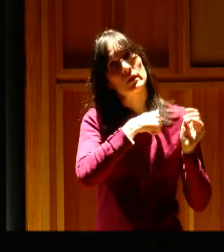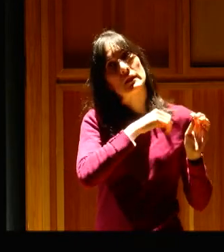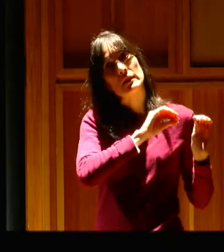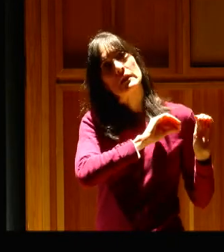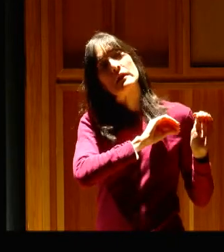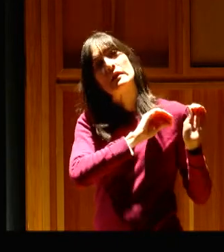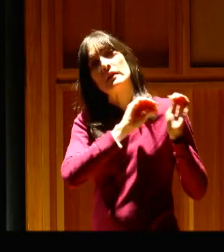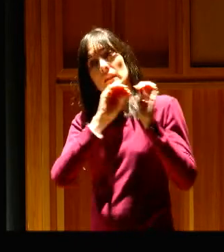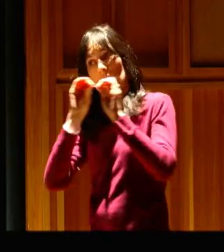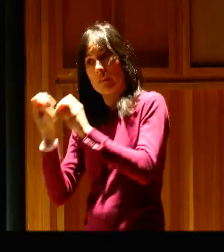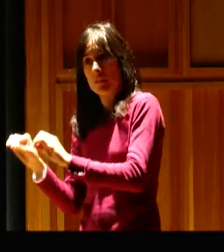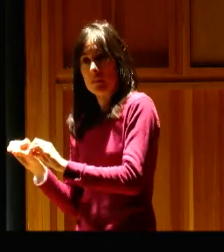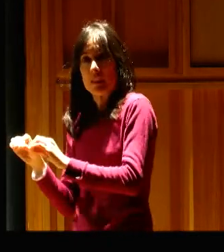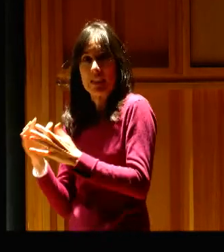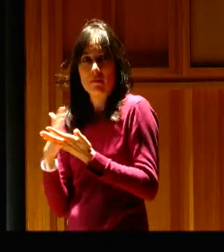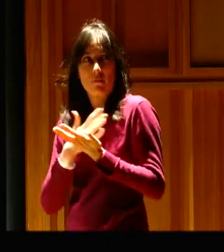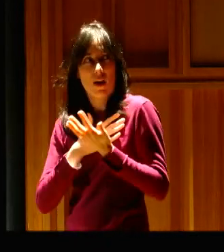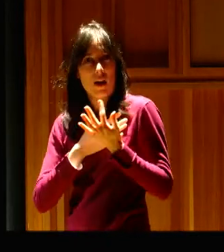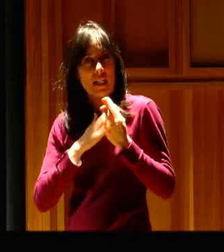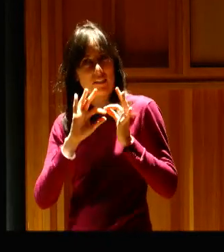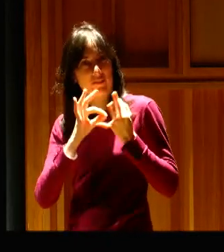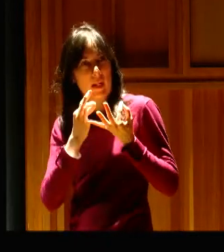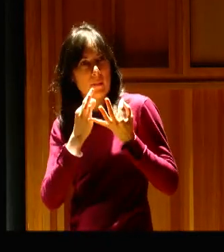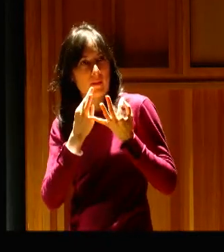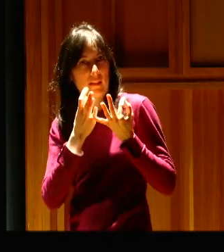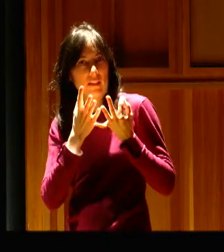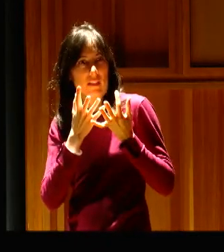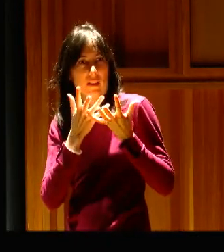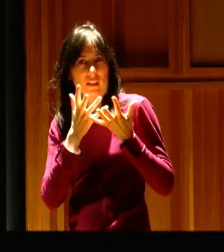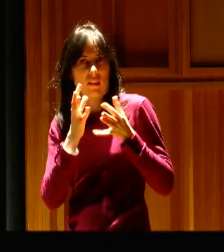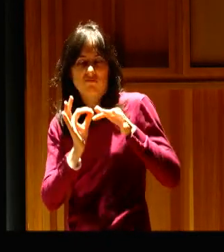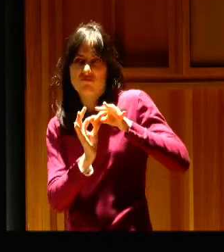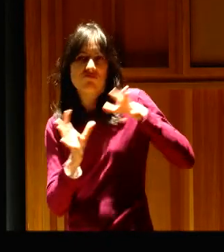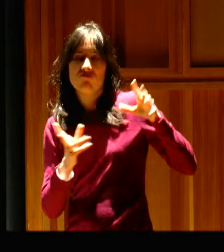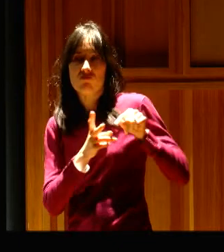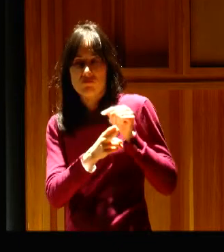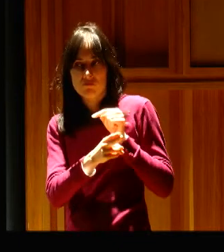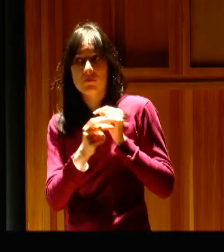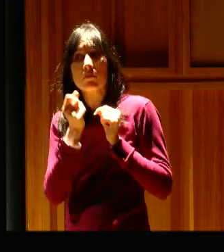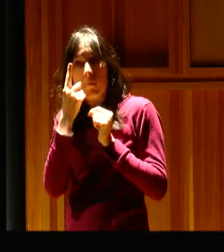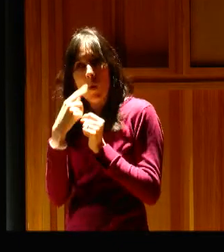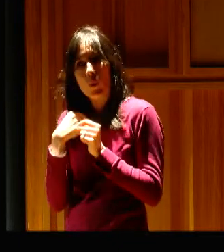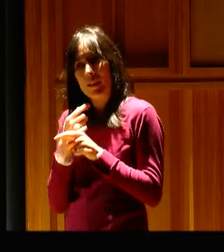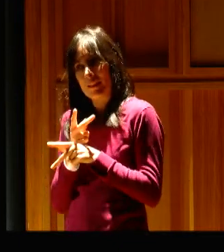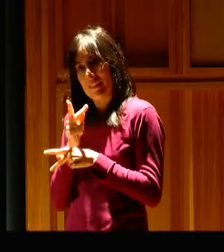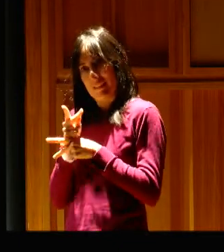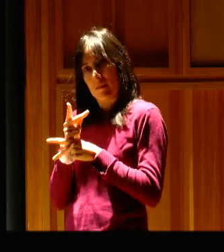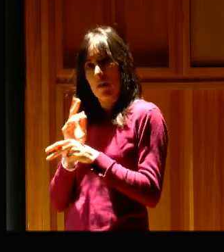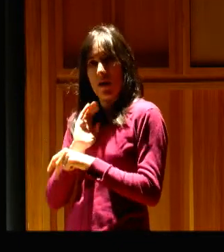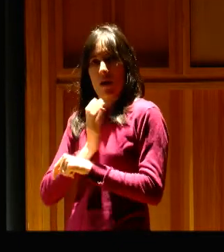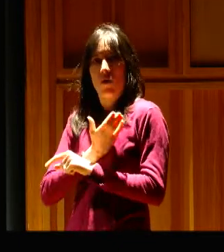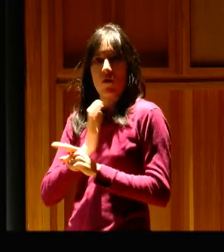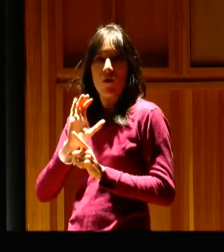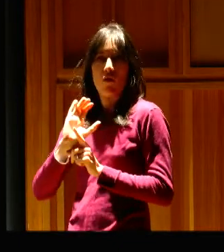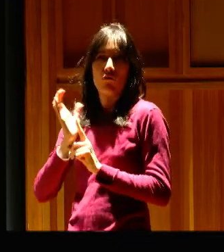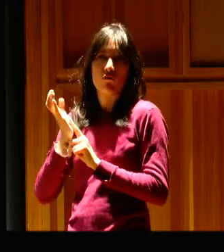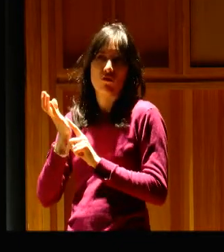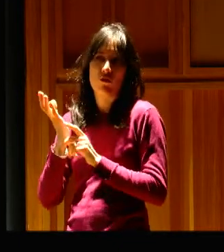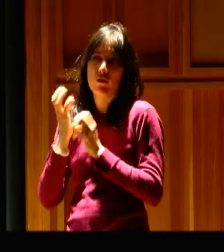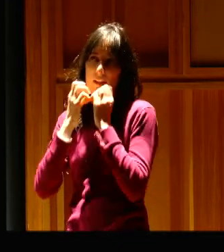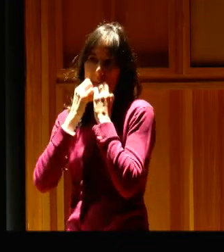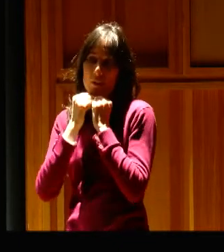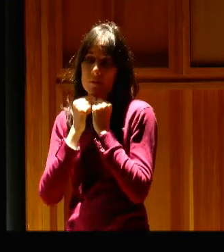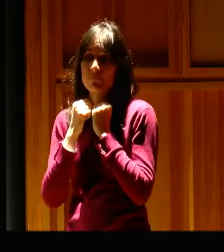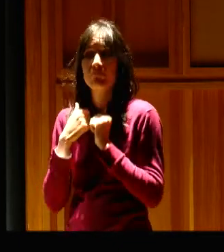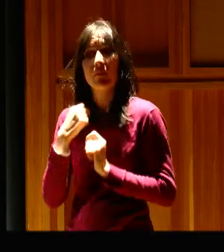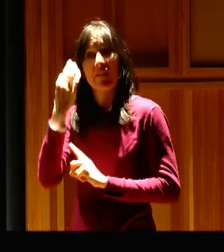tree being exterminated, my life has been cradled by their cultural heritage. I still light candles